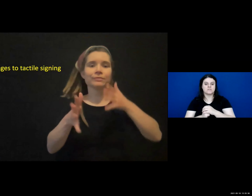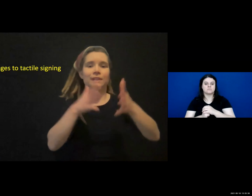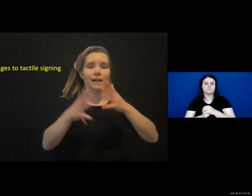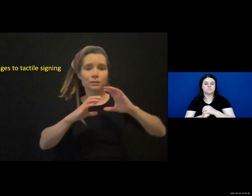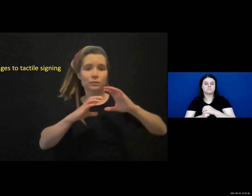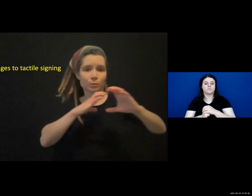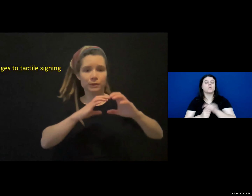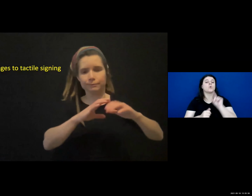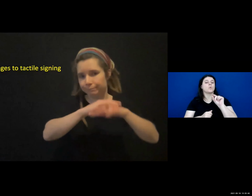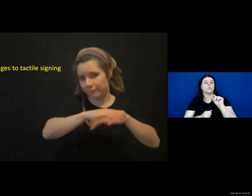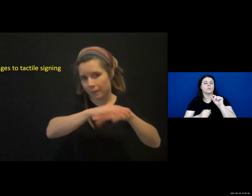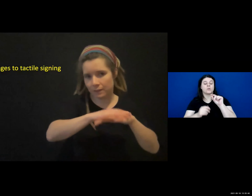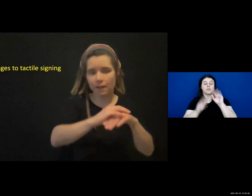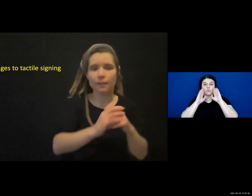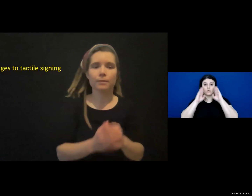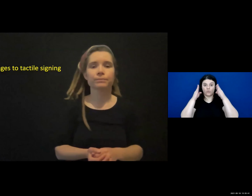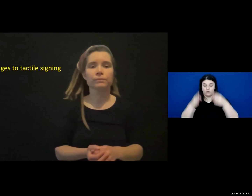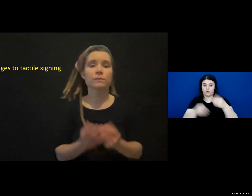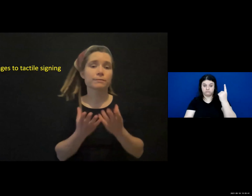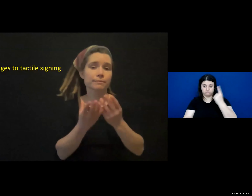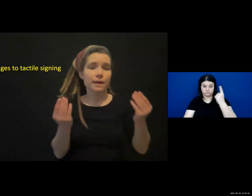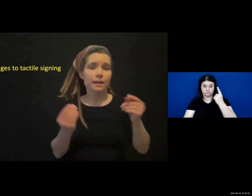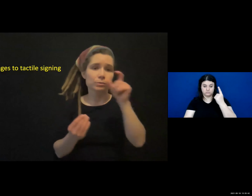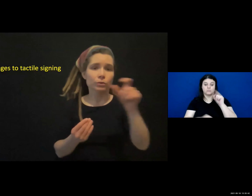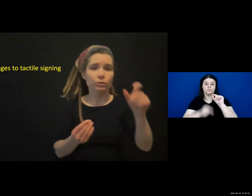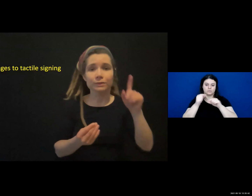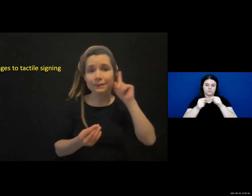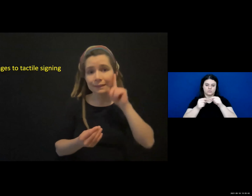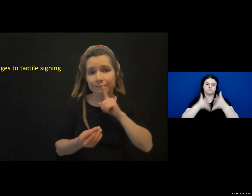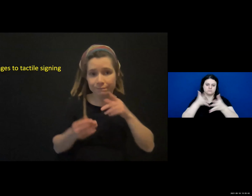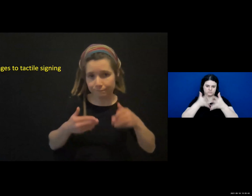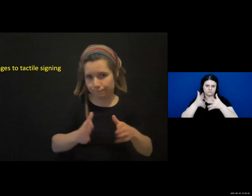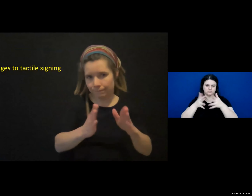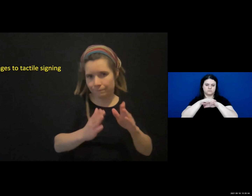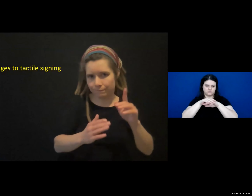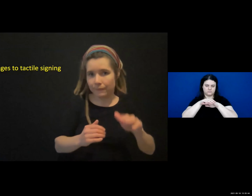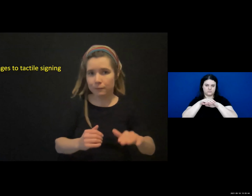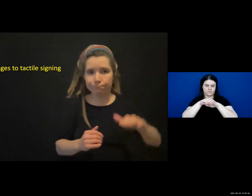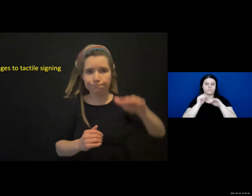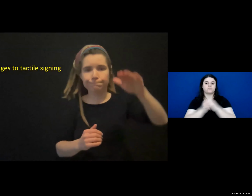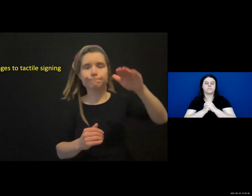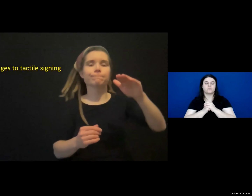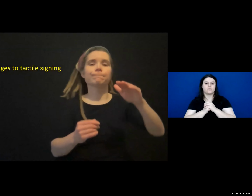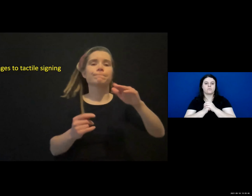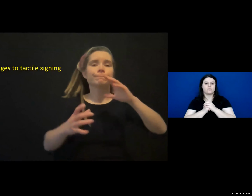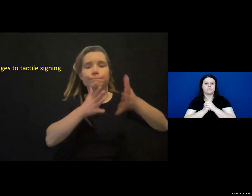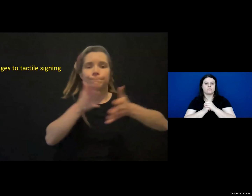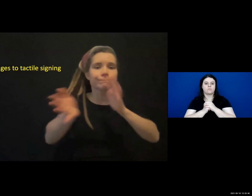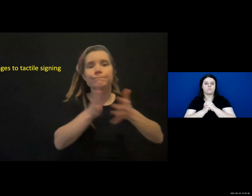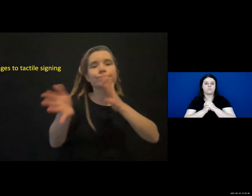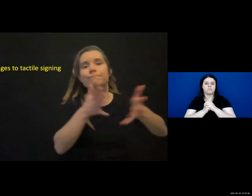So first I'm going to focus on sign language, or tactile sign language. If a person is